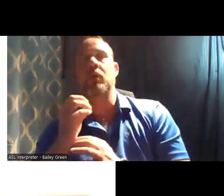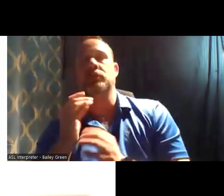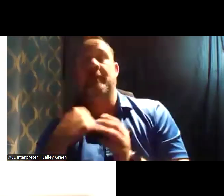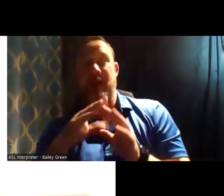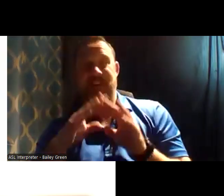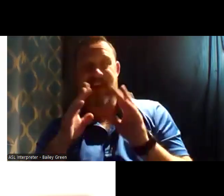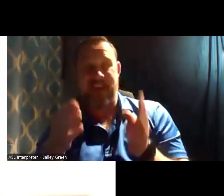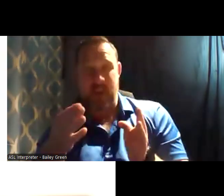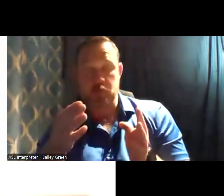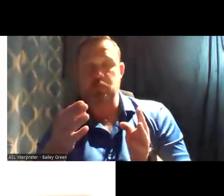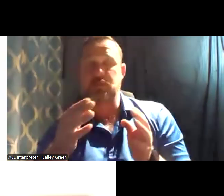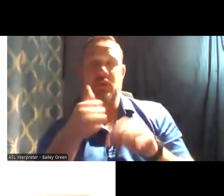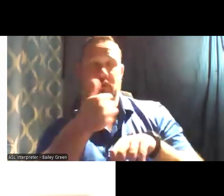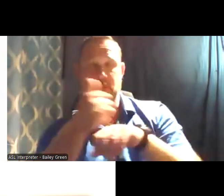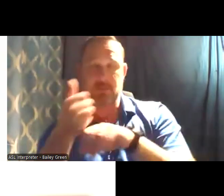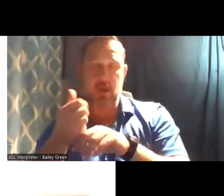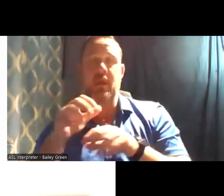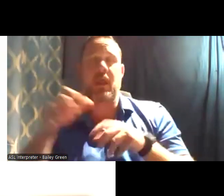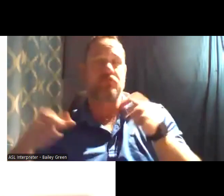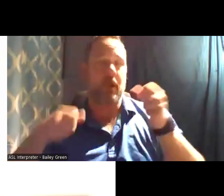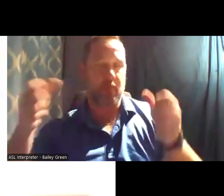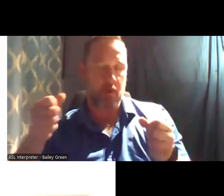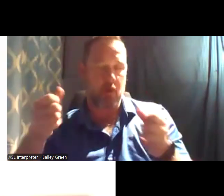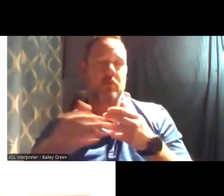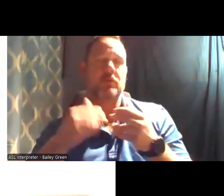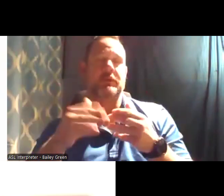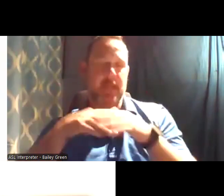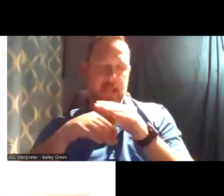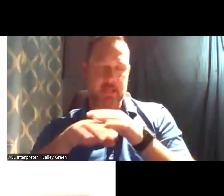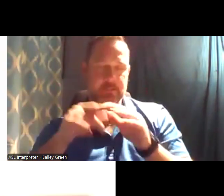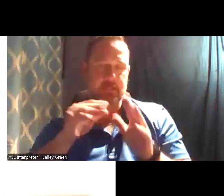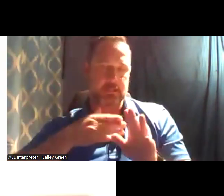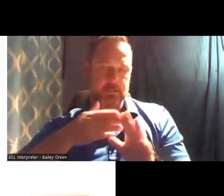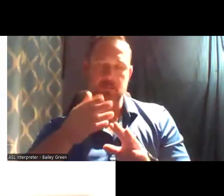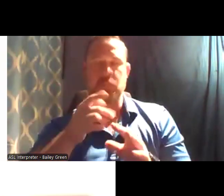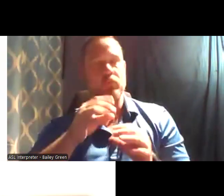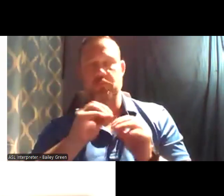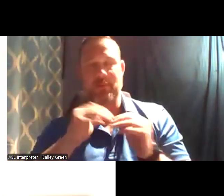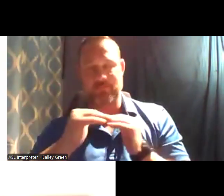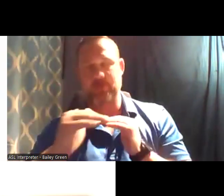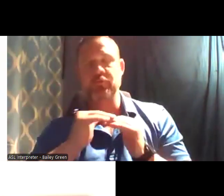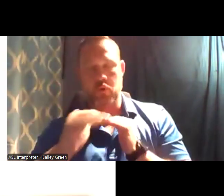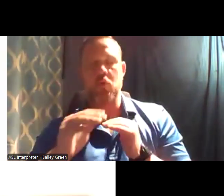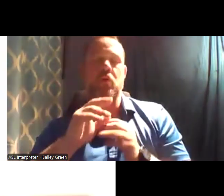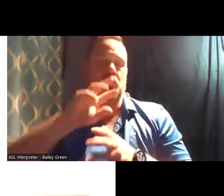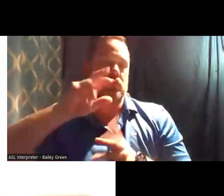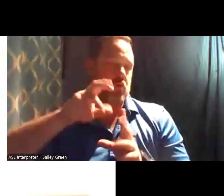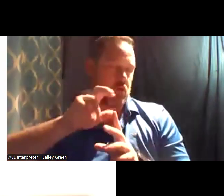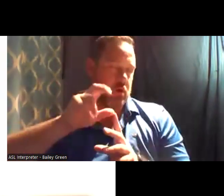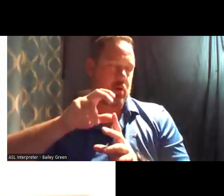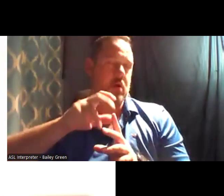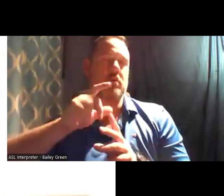housing stock that had grab bars, easy access to homes with lack of thresholds, doorknobs